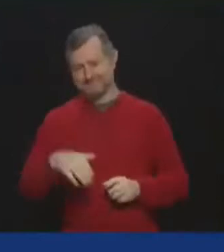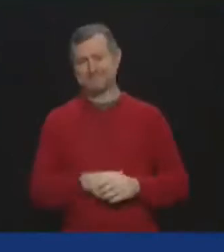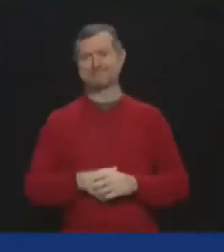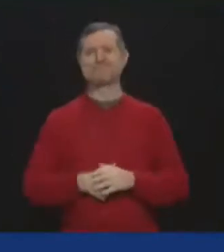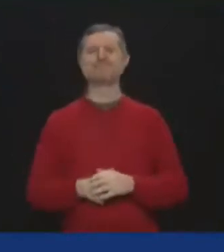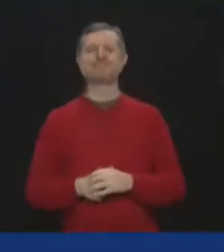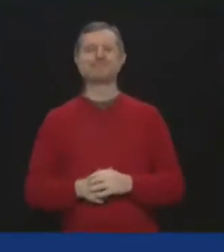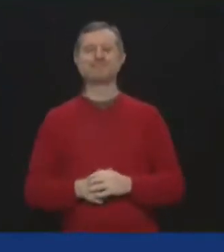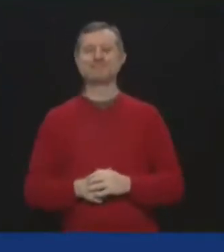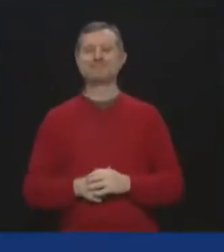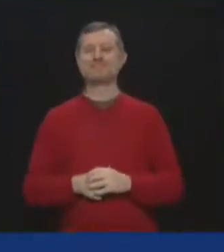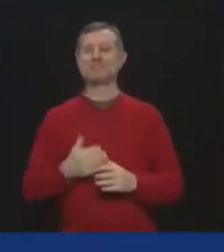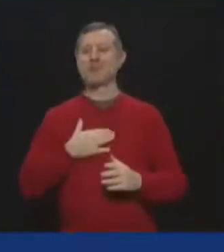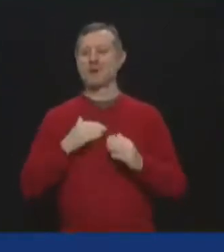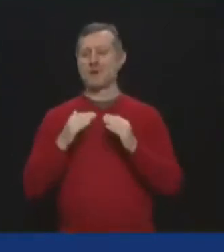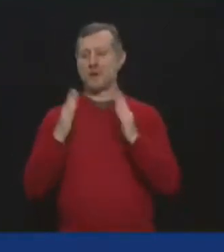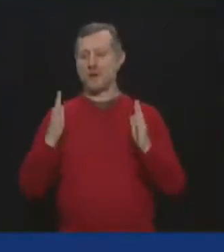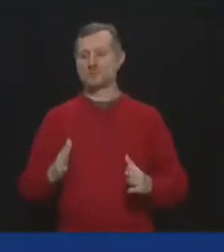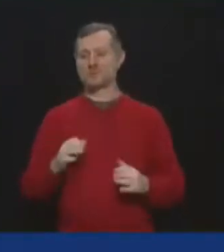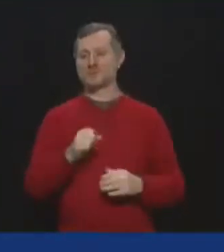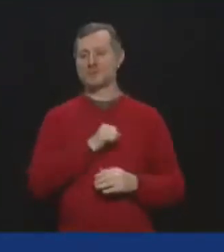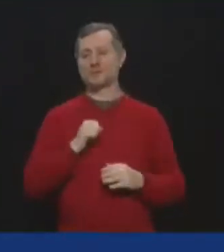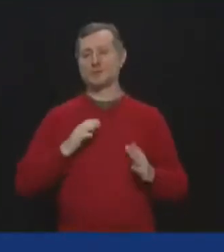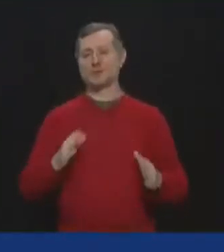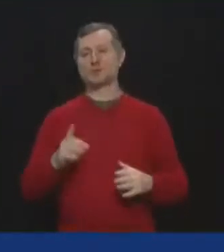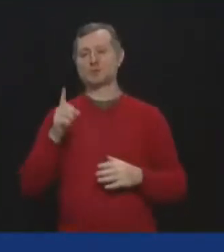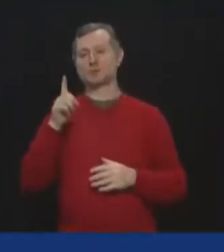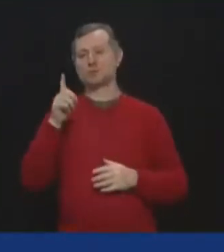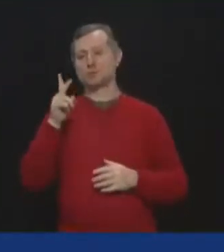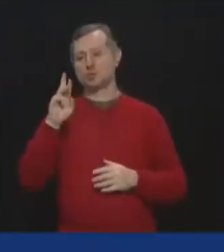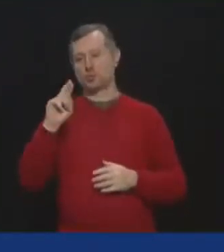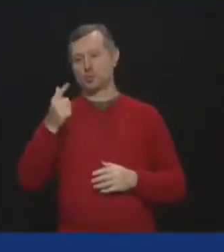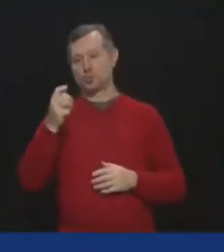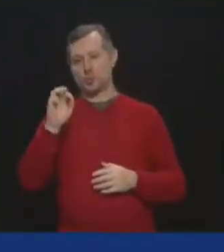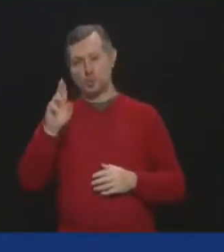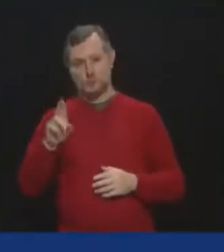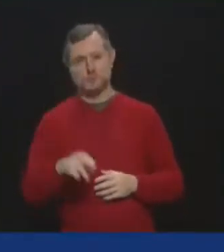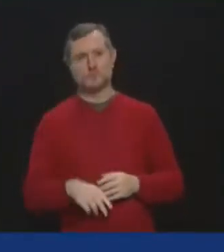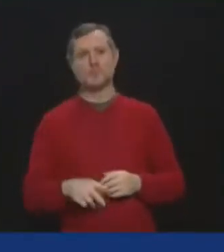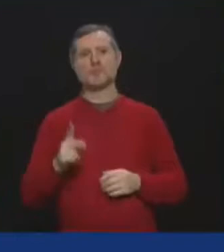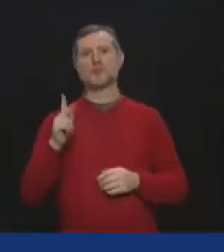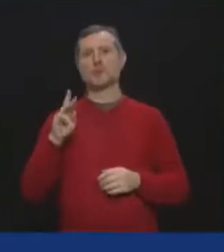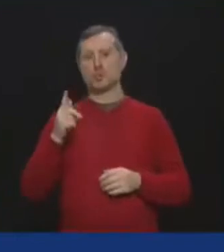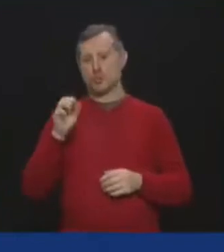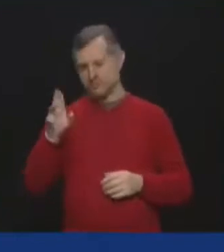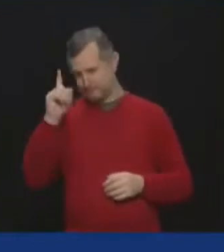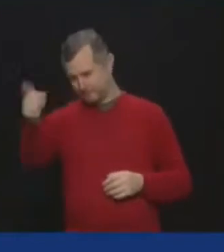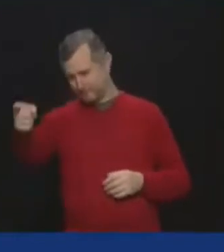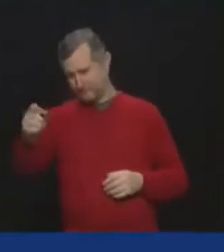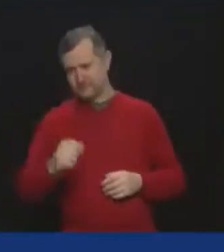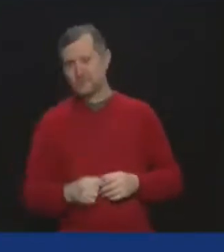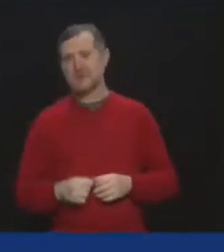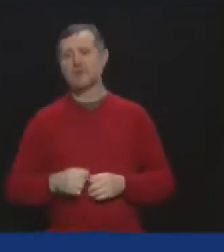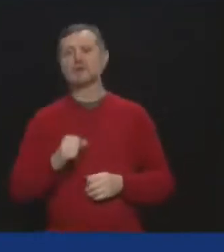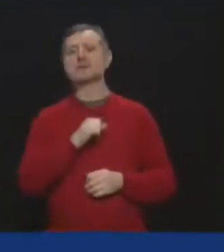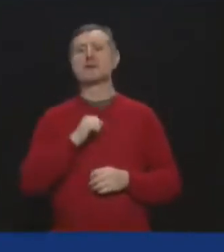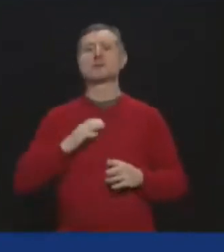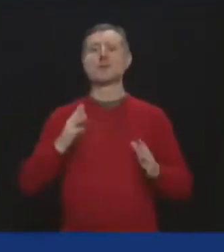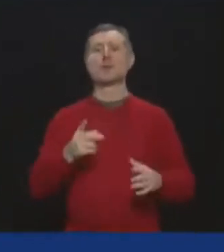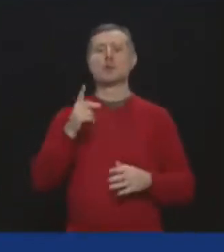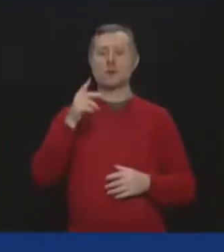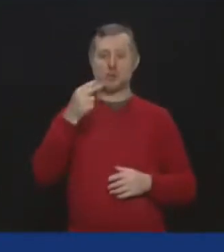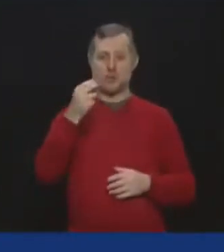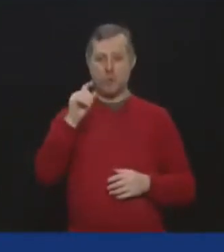My great colleague and friend, Senator Liz Kruger. Stand up, yay. Senator Brad Hoylman, stand